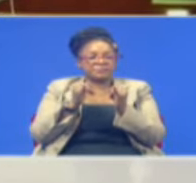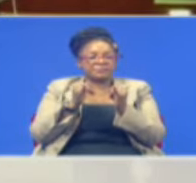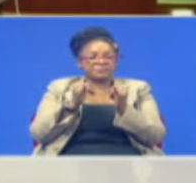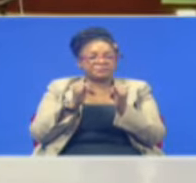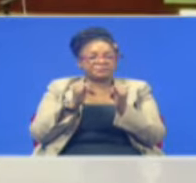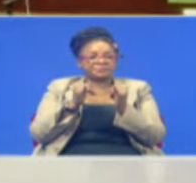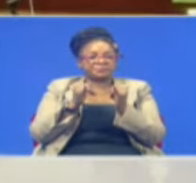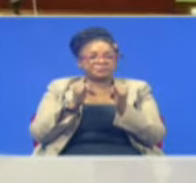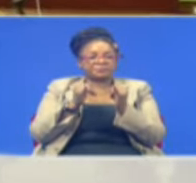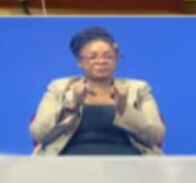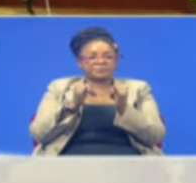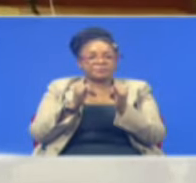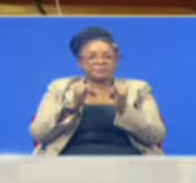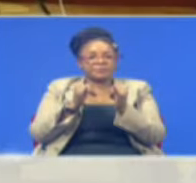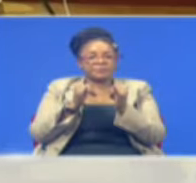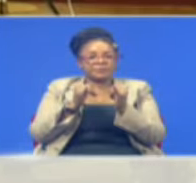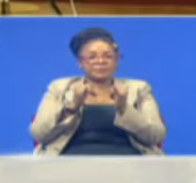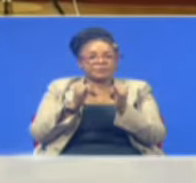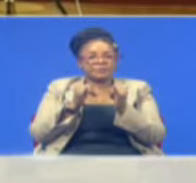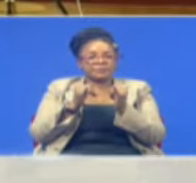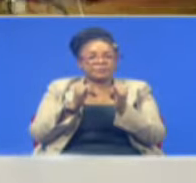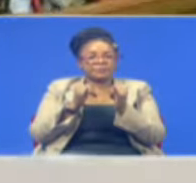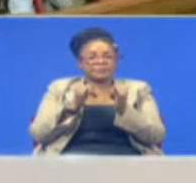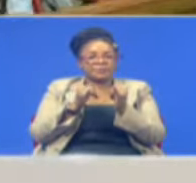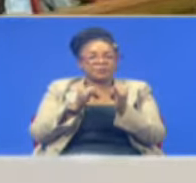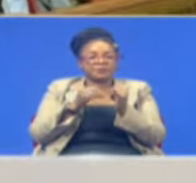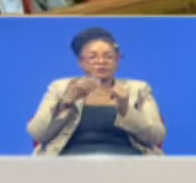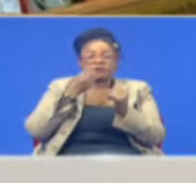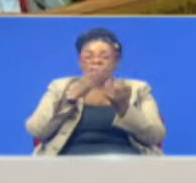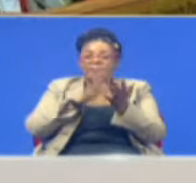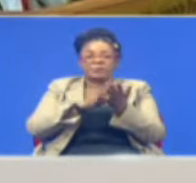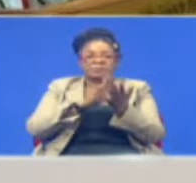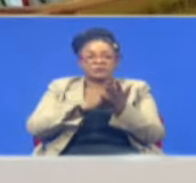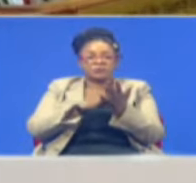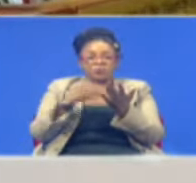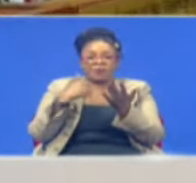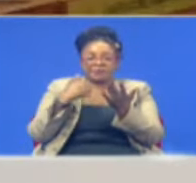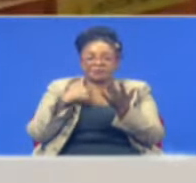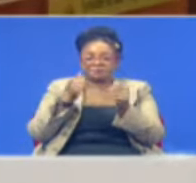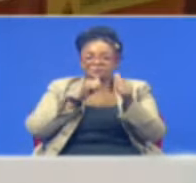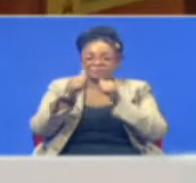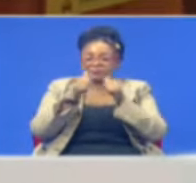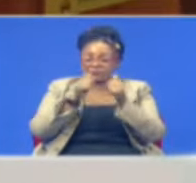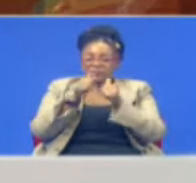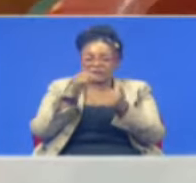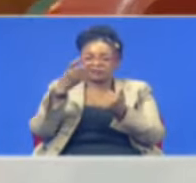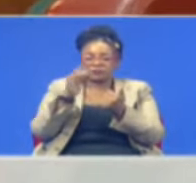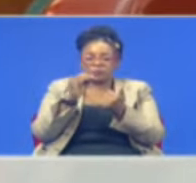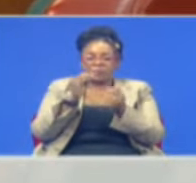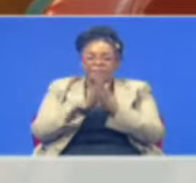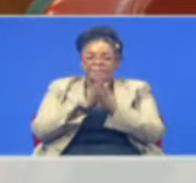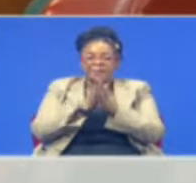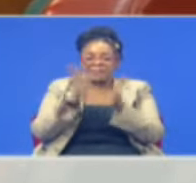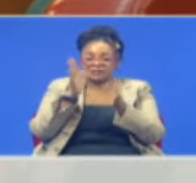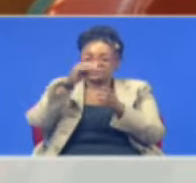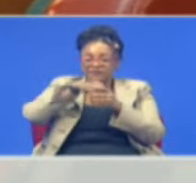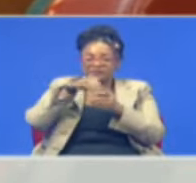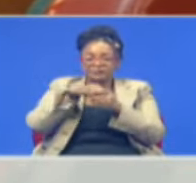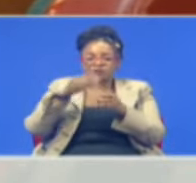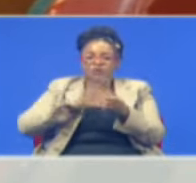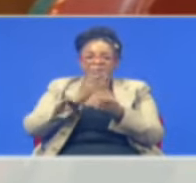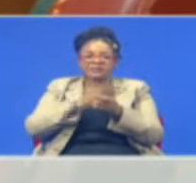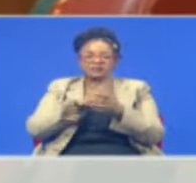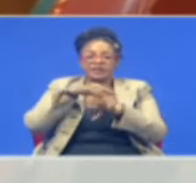to weigh out. It promised to be a revealing interview. And so the Public Investments Committee of the